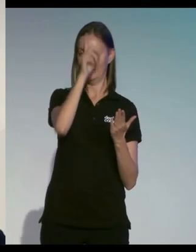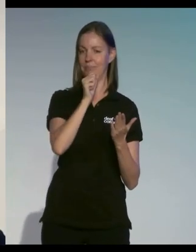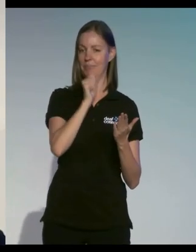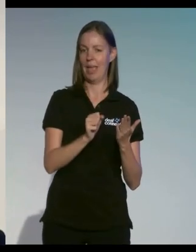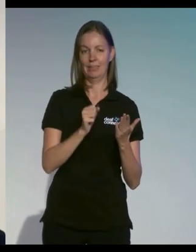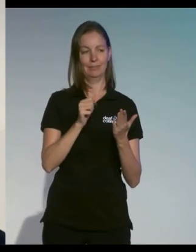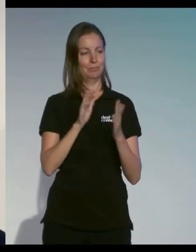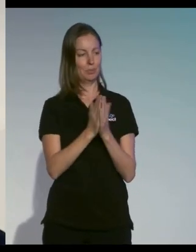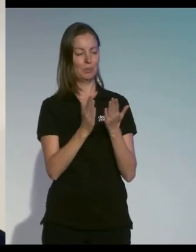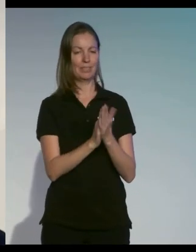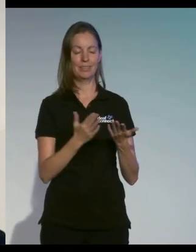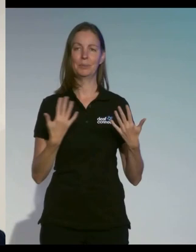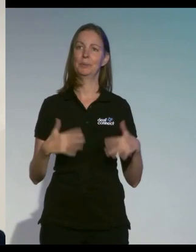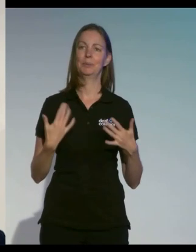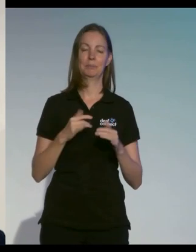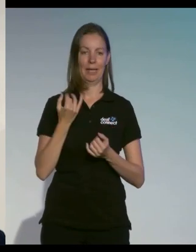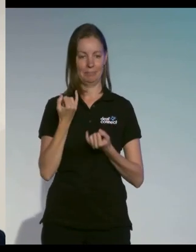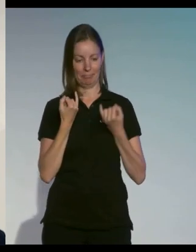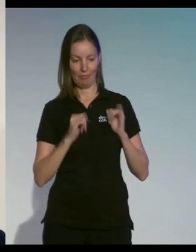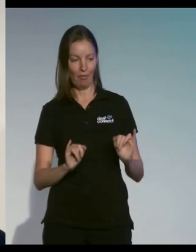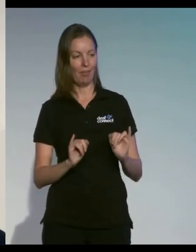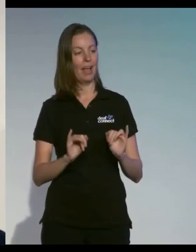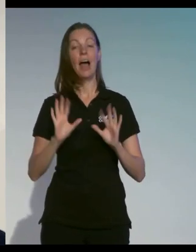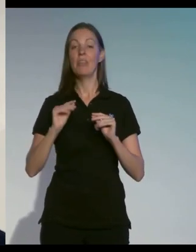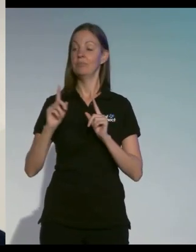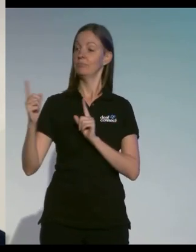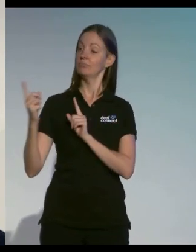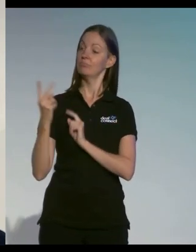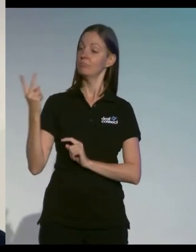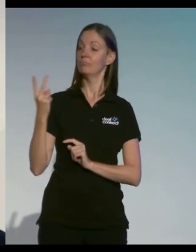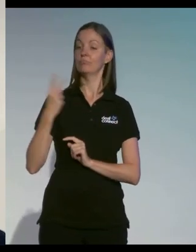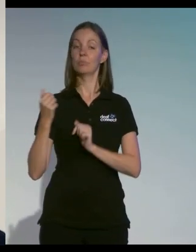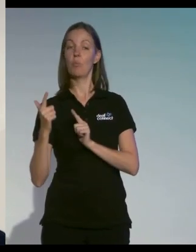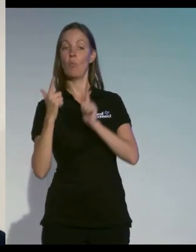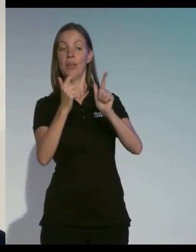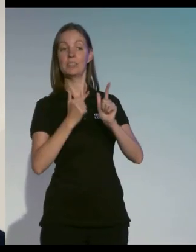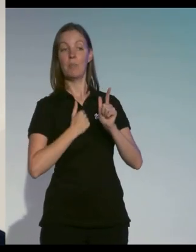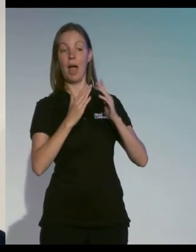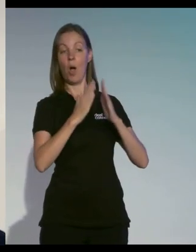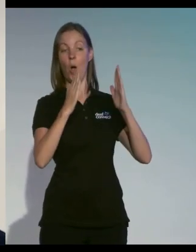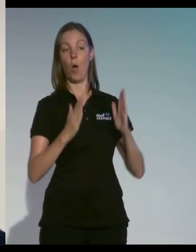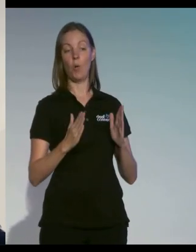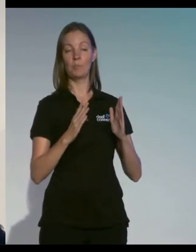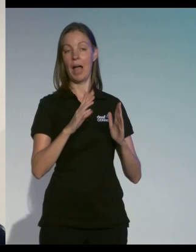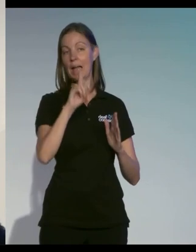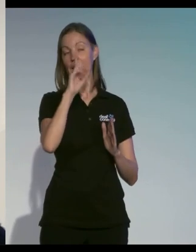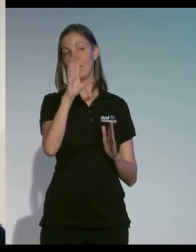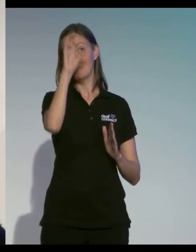Amazingly, we went to my home in Kirby. I don't remember the first